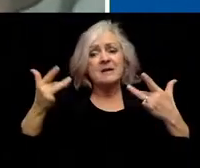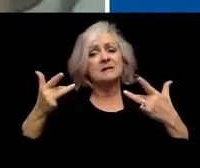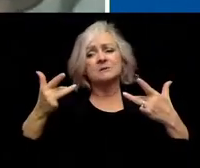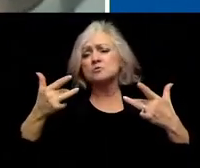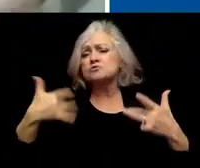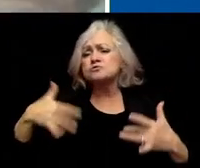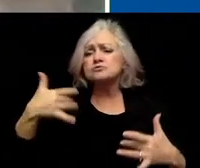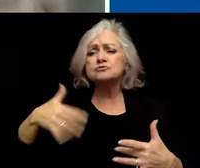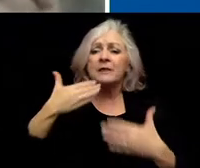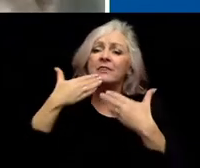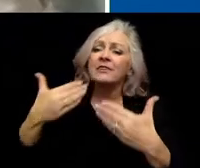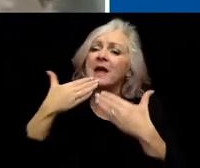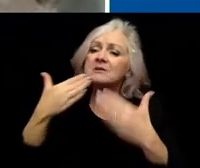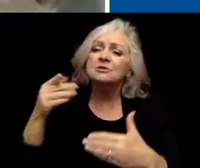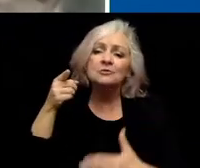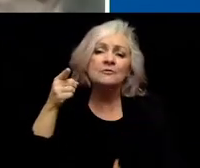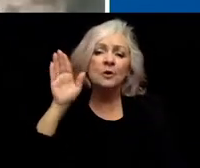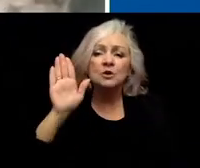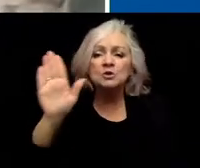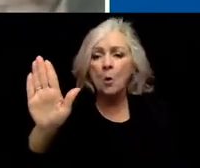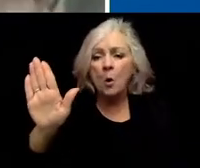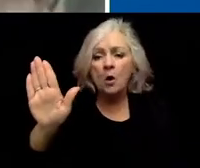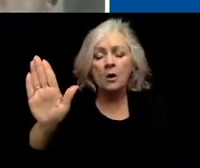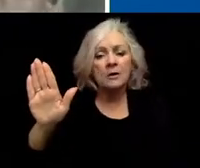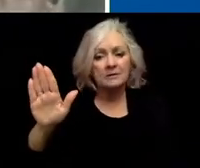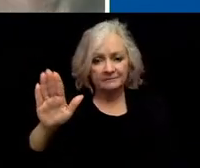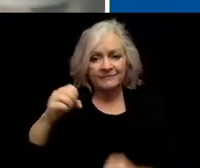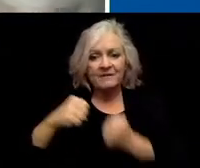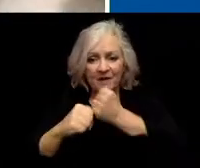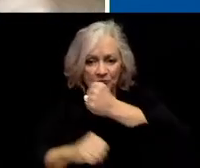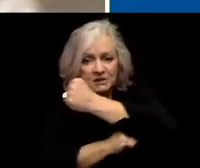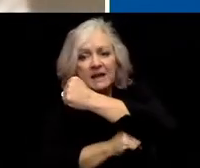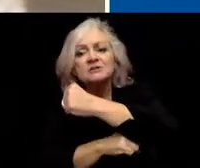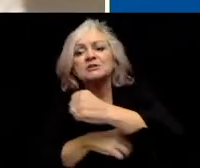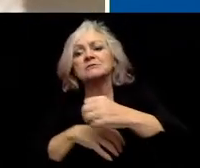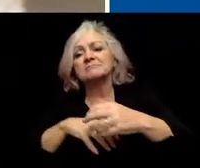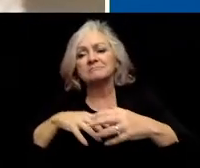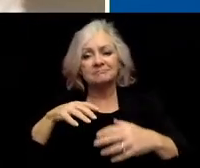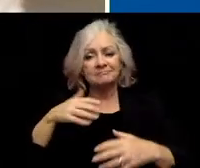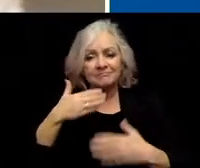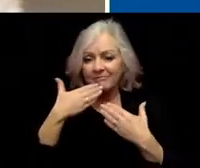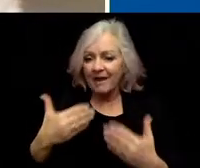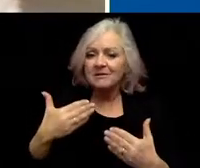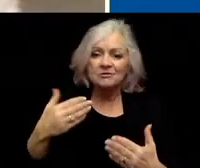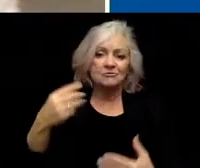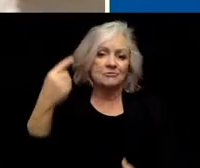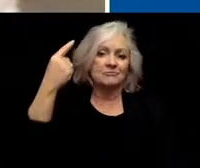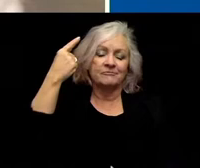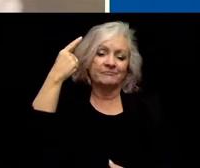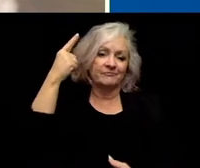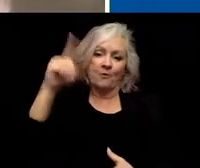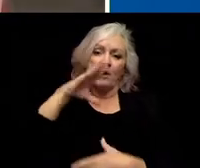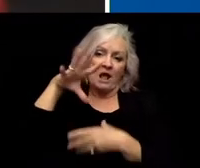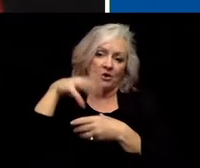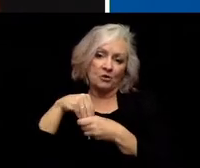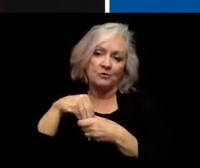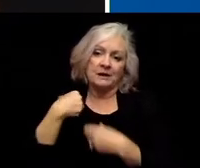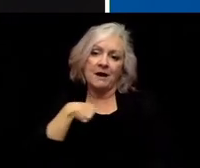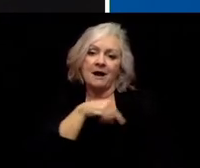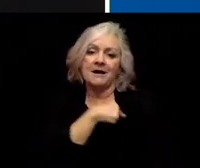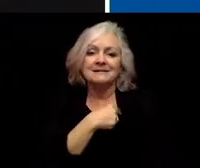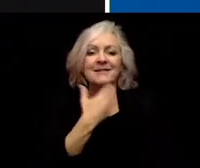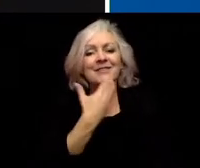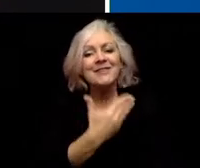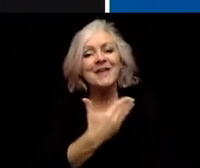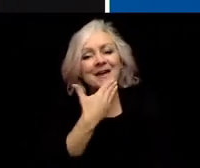him and that foundation. And so thank you to Special Olympics. Thank you, Tim, for including us in your day today. Thank you, Mike. Thank you, Dr. Patel. Can I